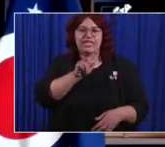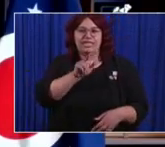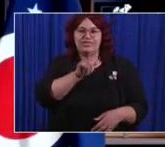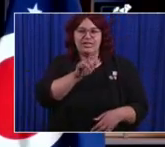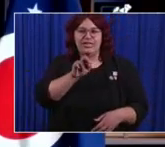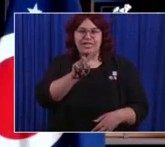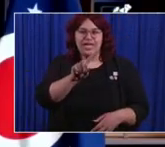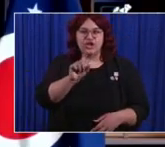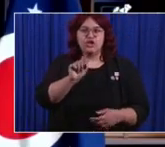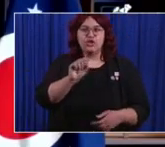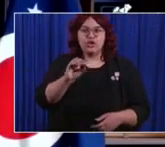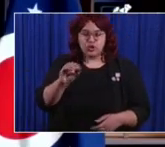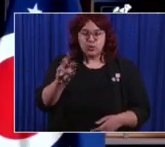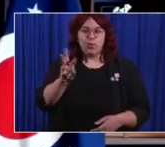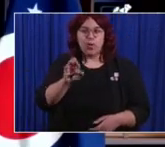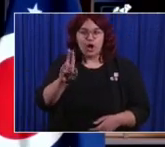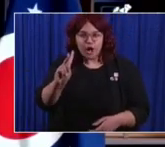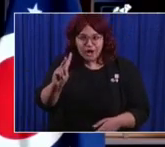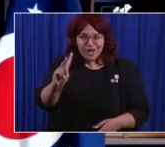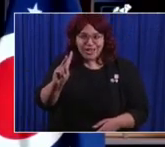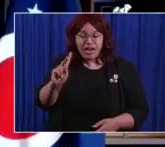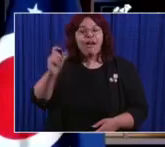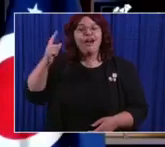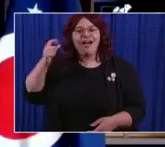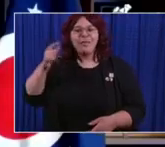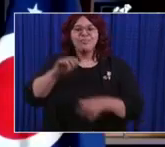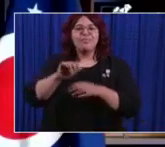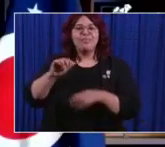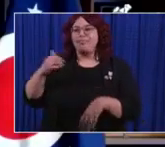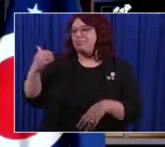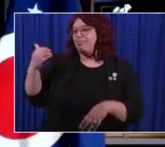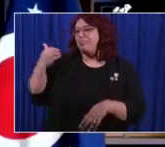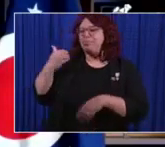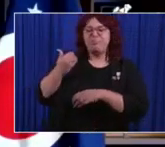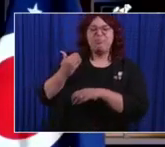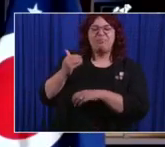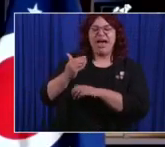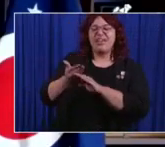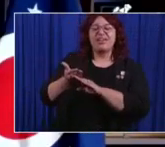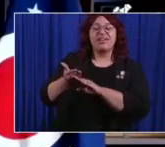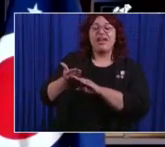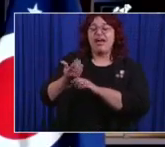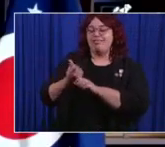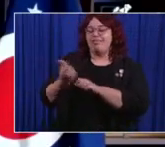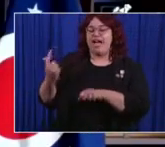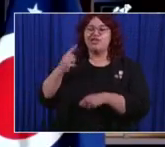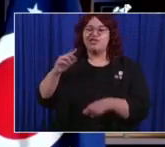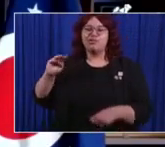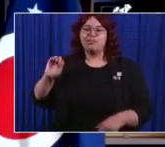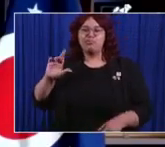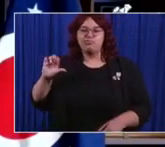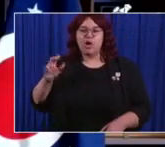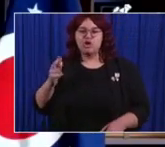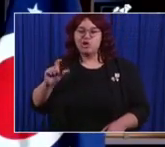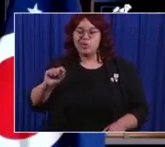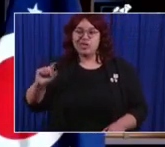maybe existed pre-pandemic to the jobs that exist now. That's working very well at helping people overcome